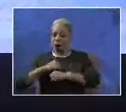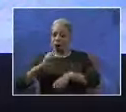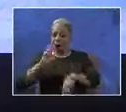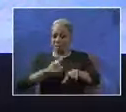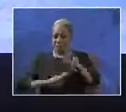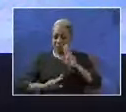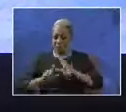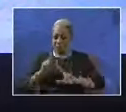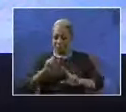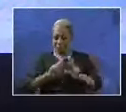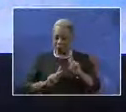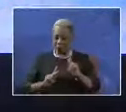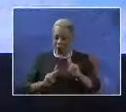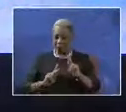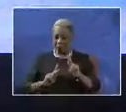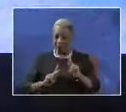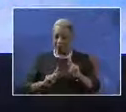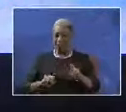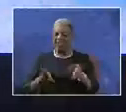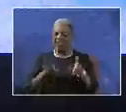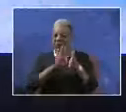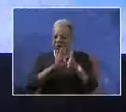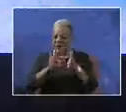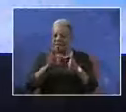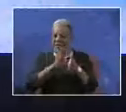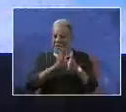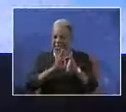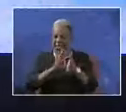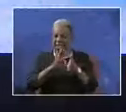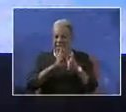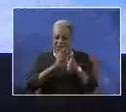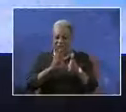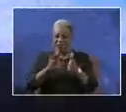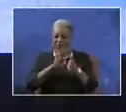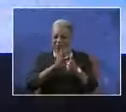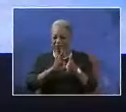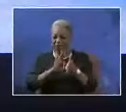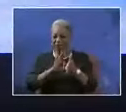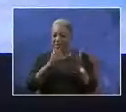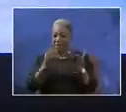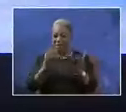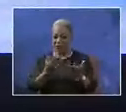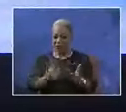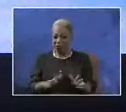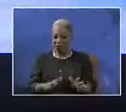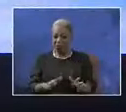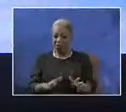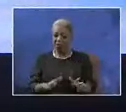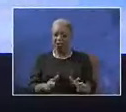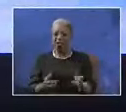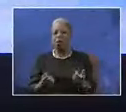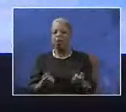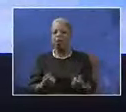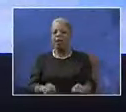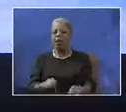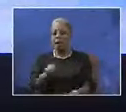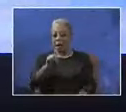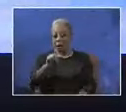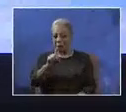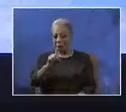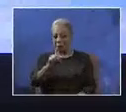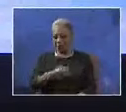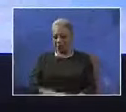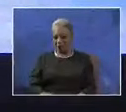they had done their calculations, had counted all the people, they come to David and they say, David, we completed